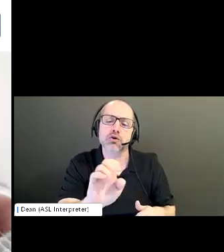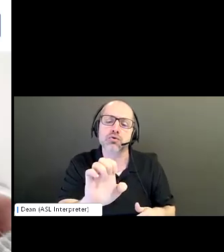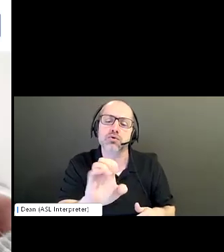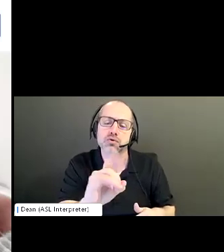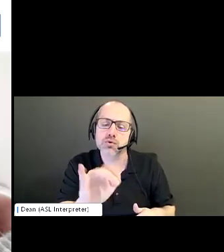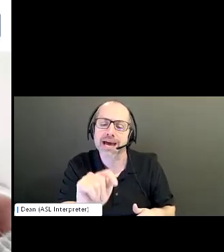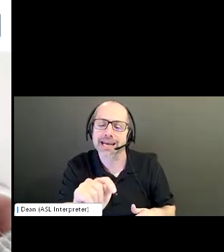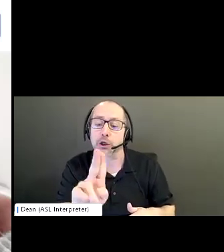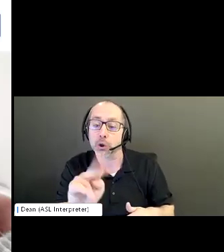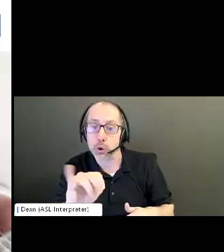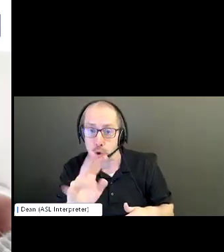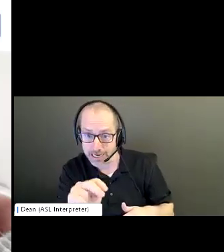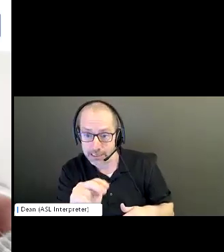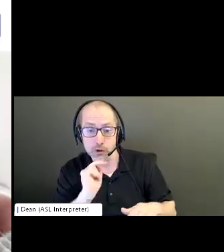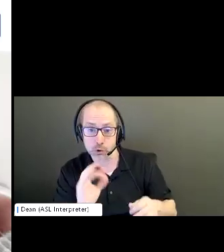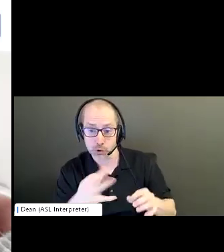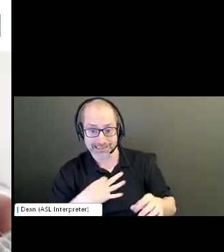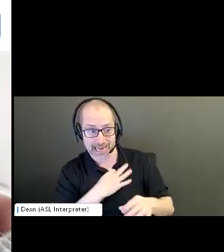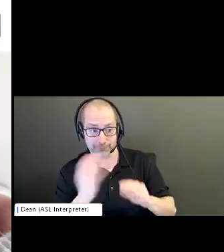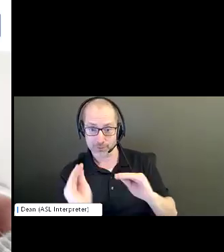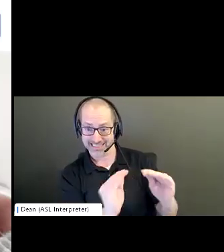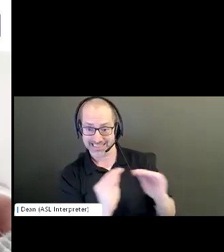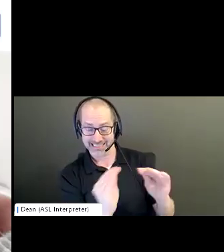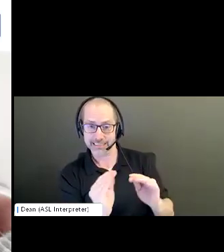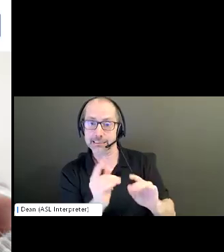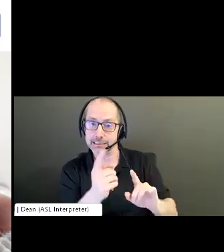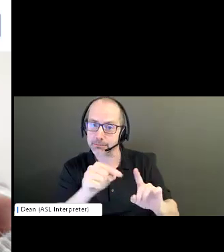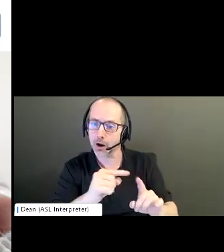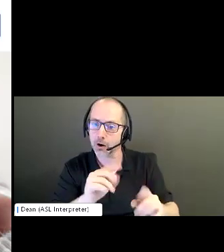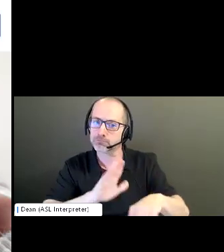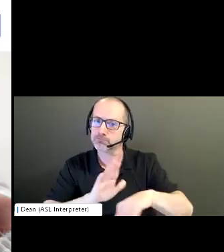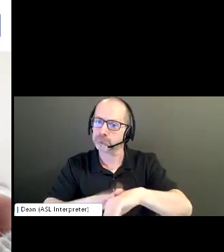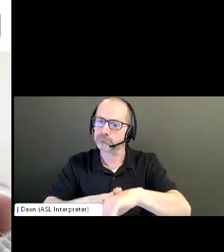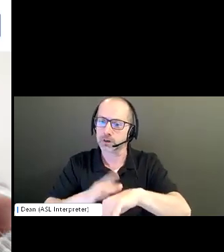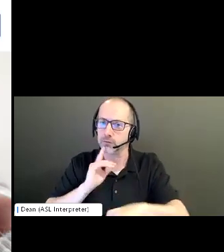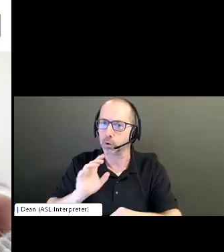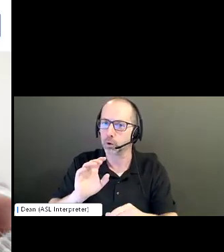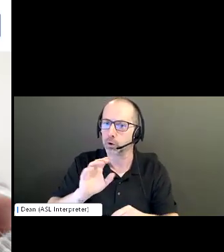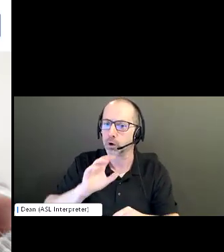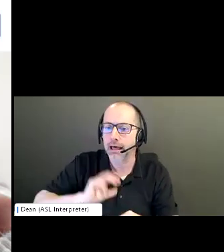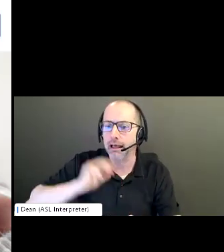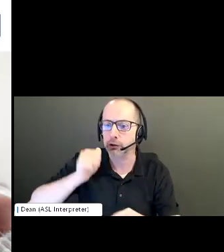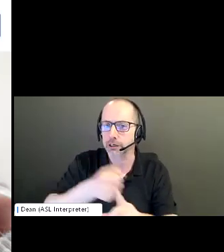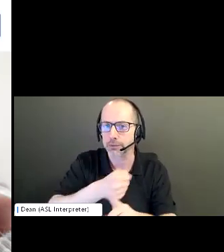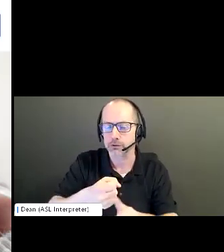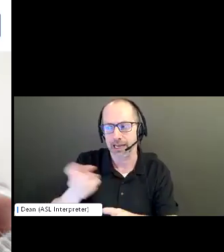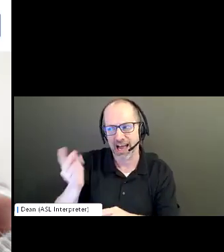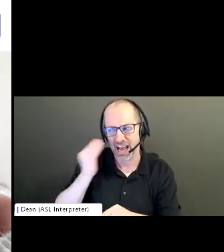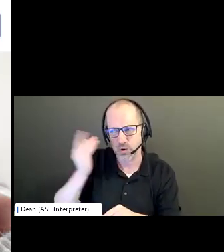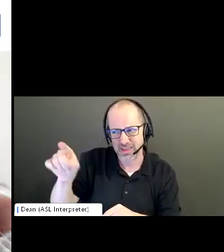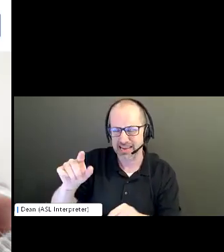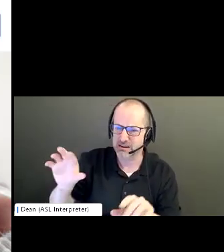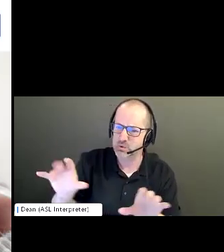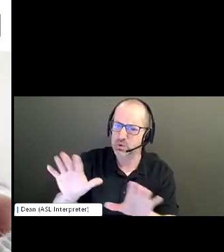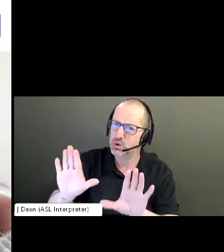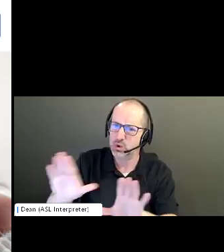about elder abuse. And so I know that they do good work. I'm sorry they're not here. We'll